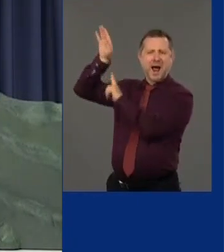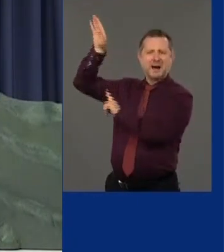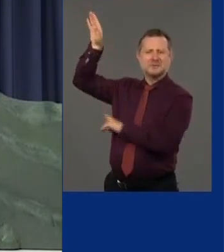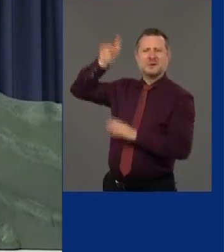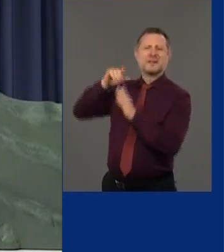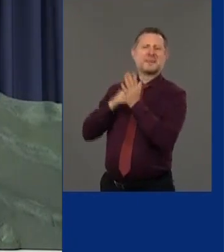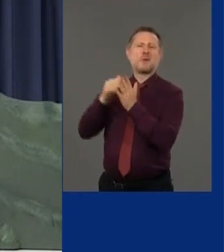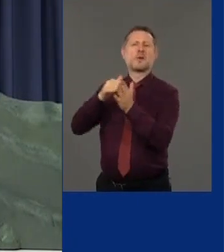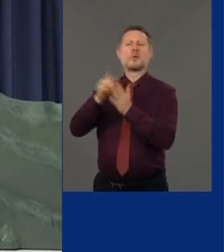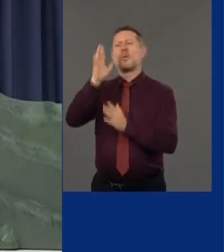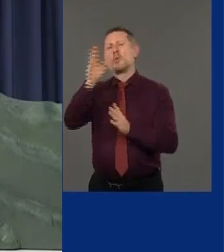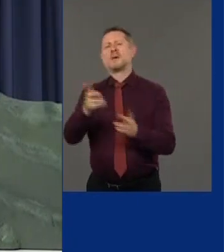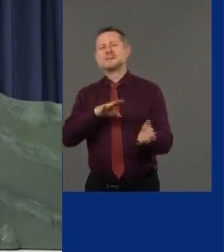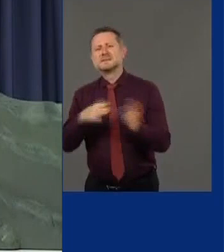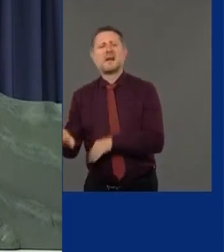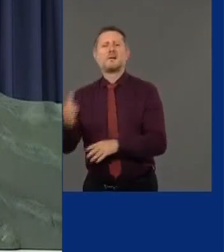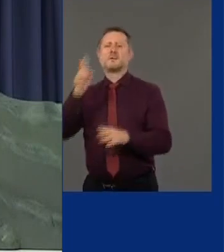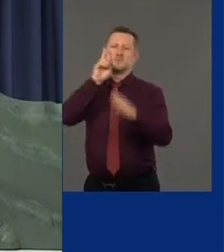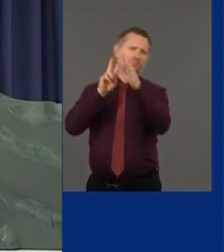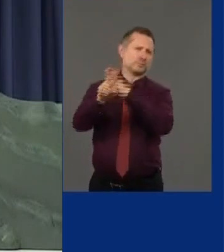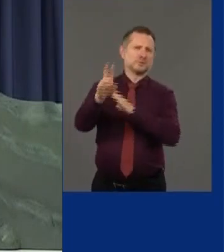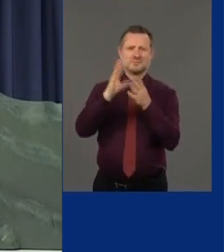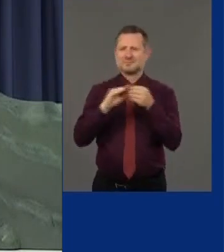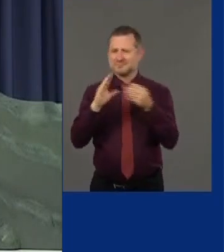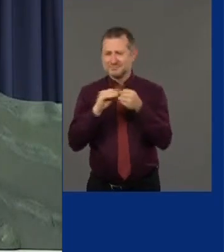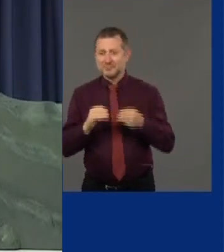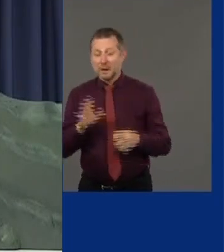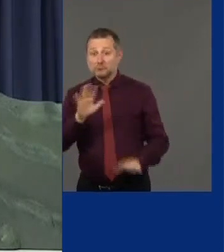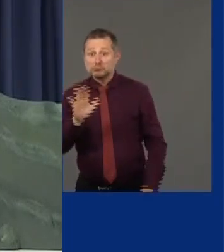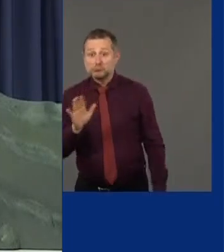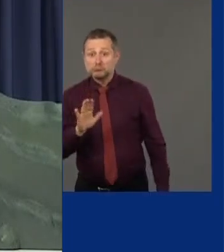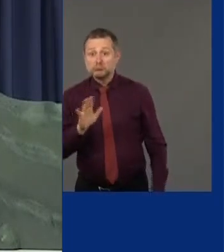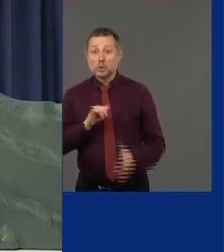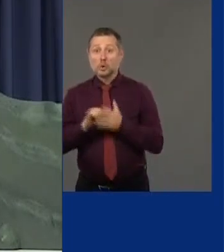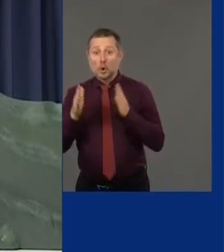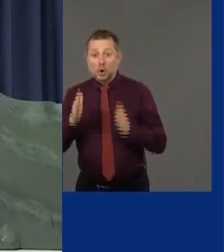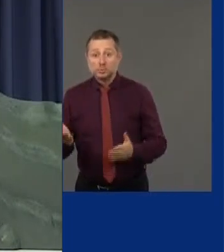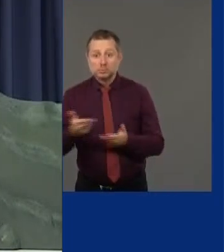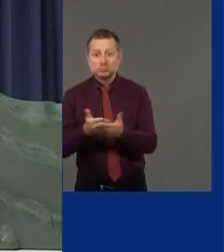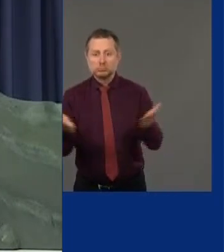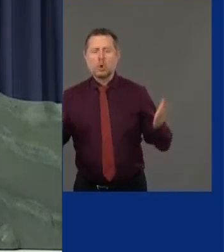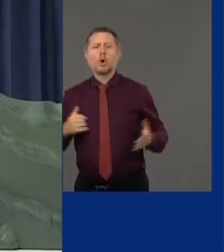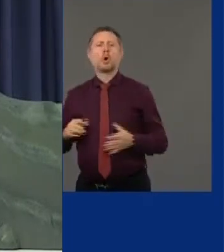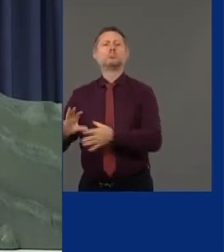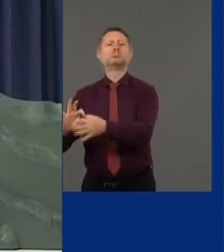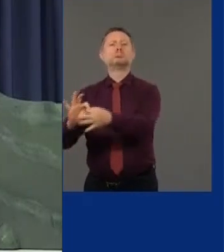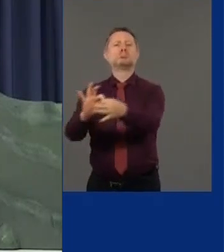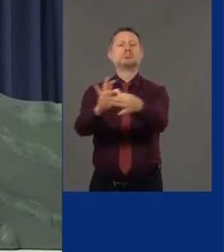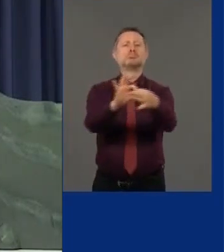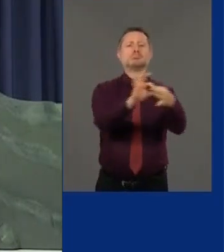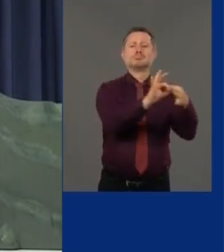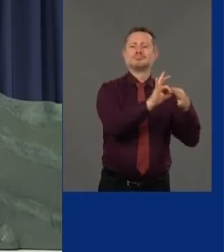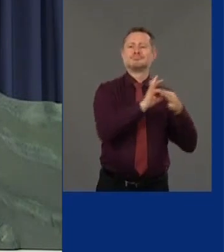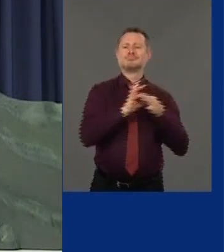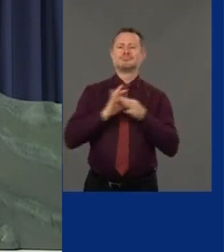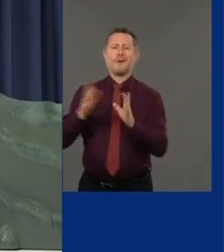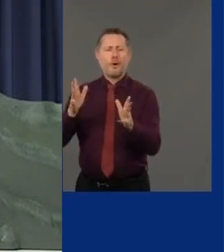thousands more people. New Yorkers came together and they turned the